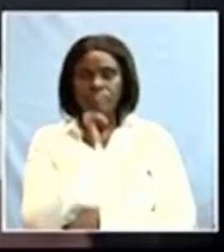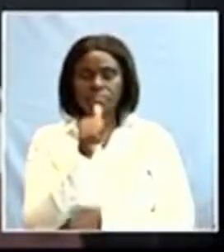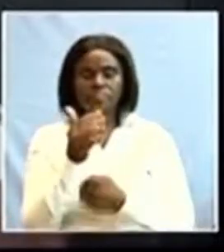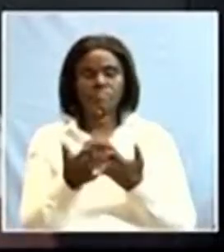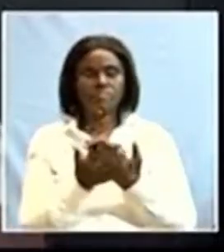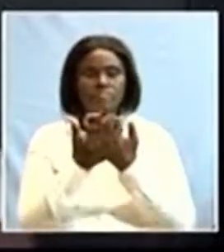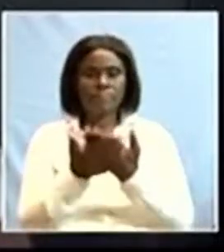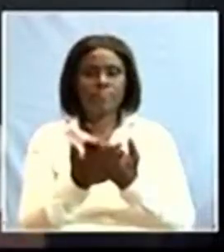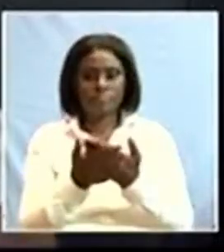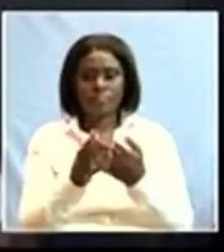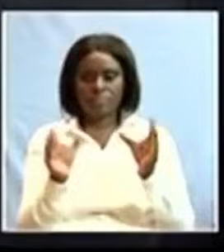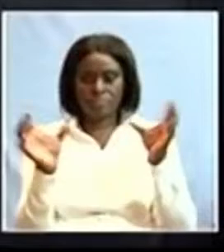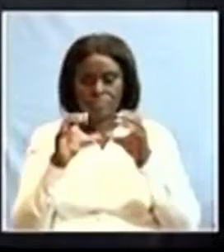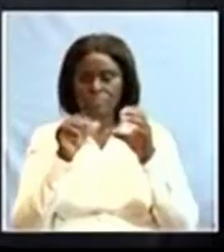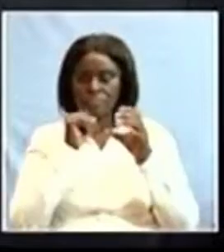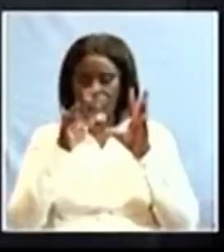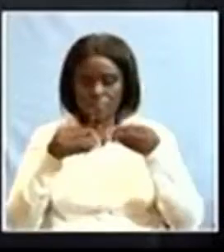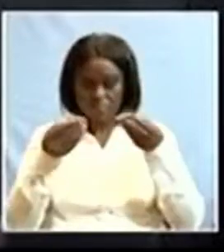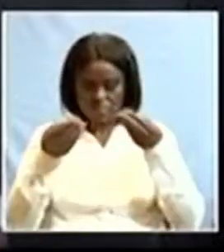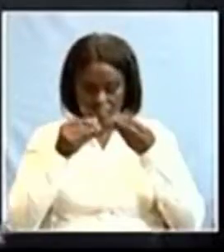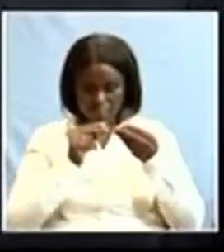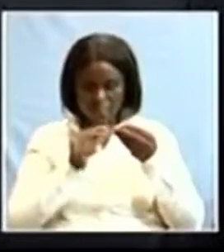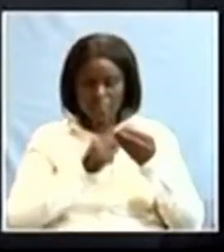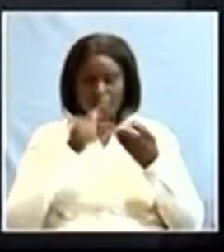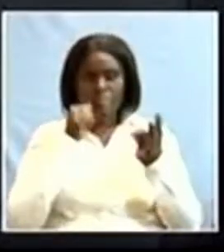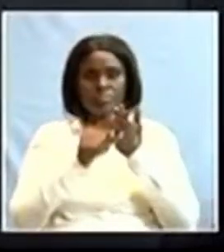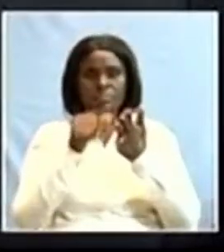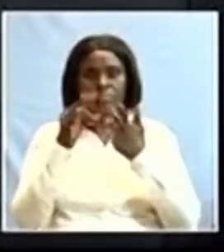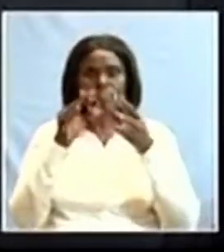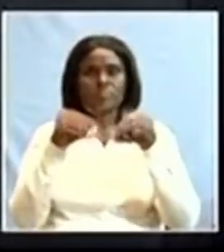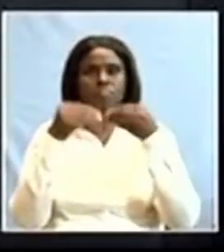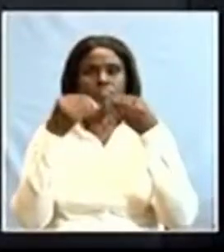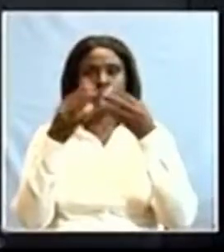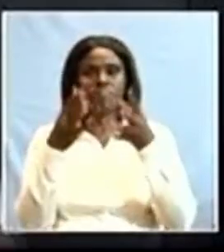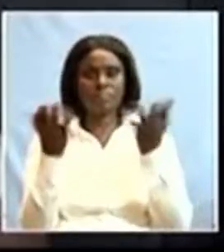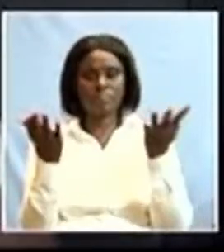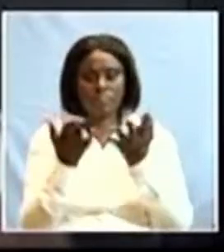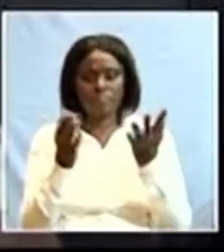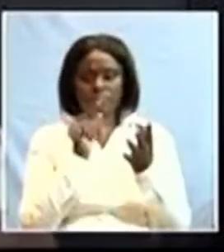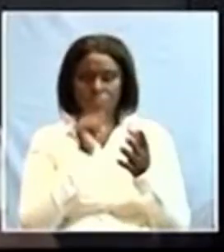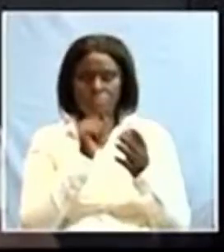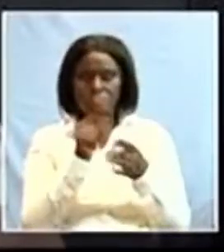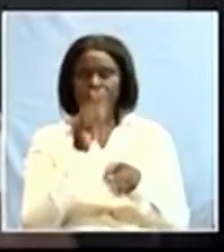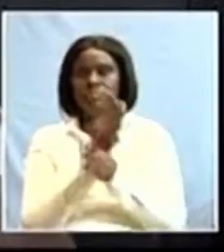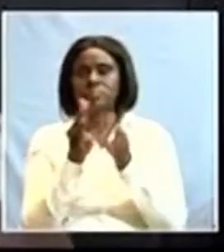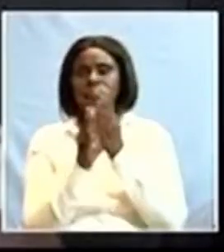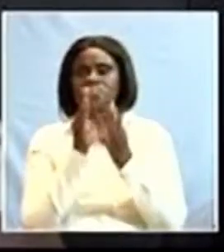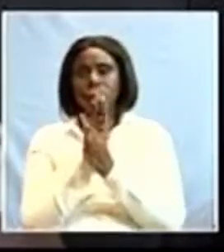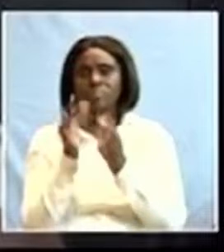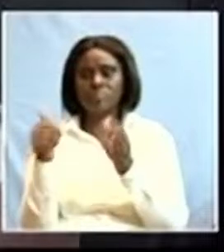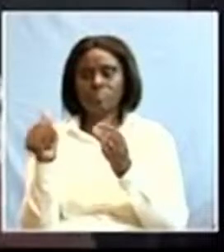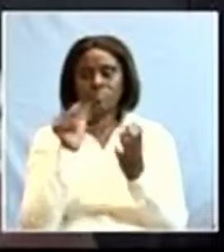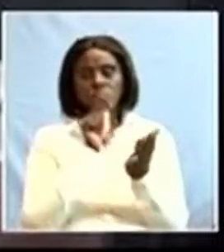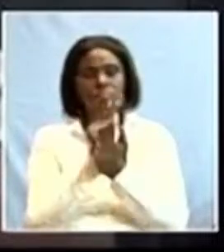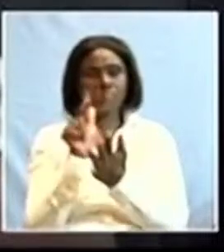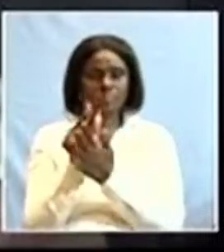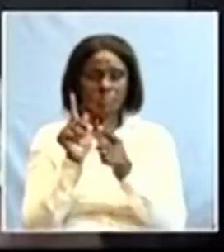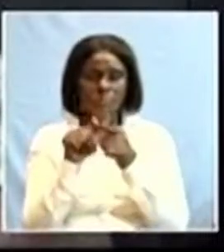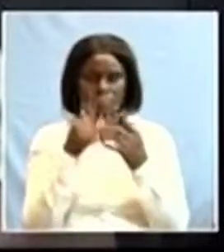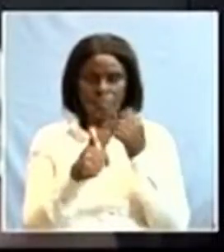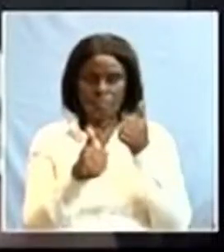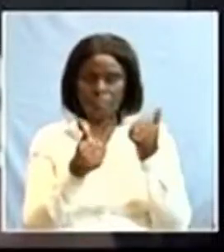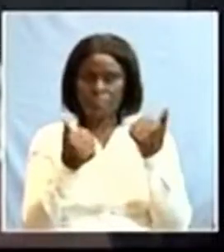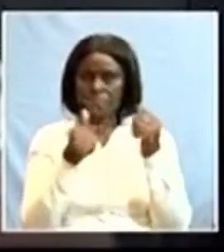submitted or has not given us the letter of offer that this contractor signed, but it